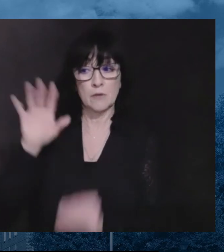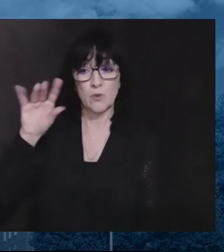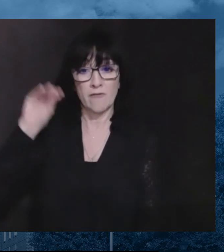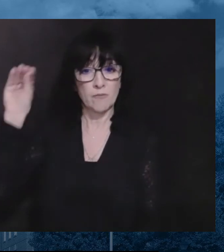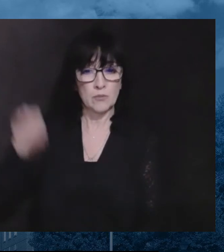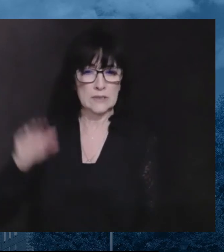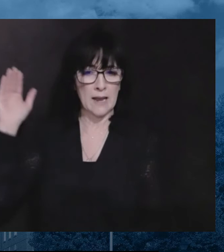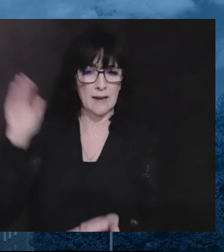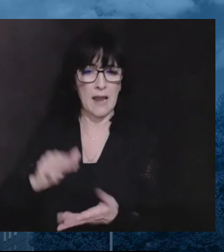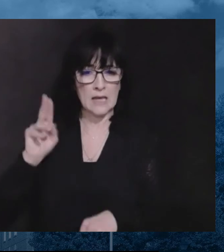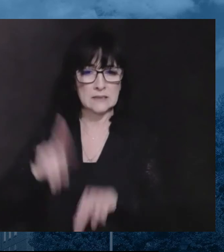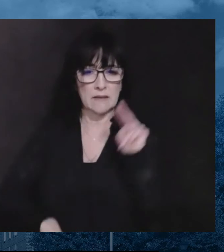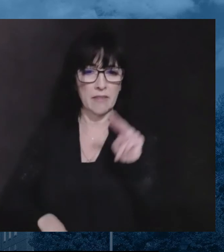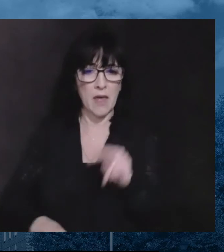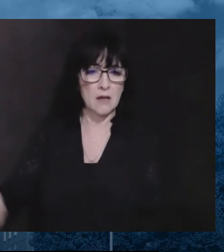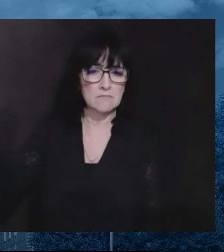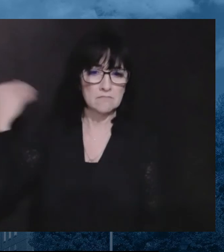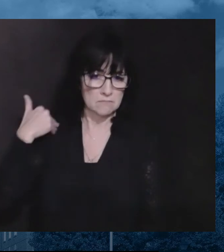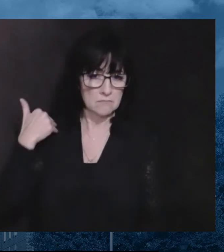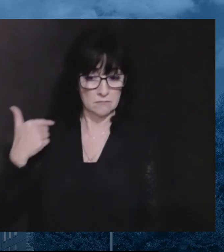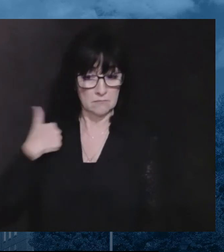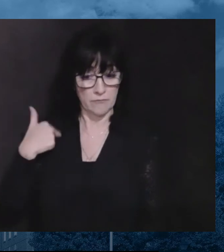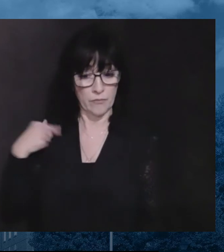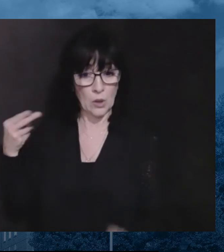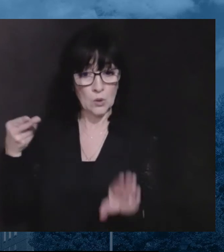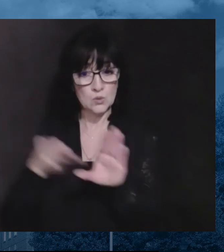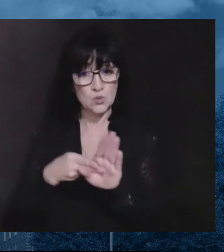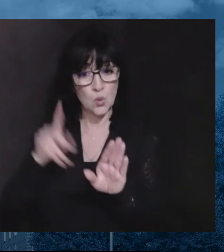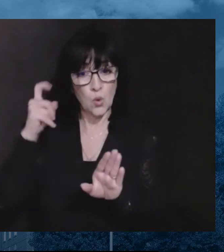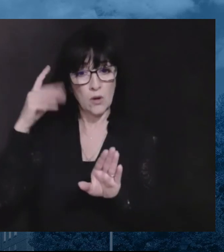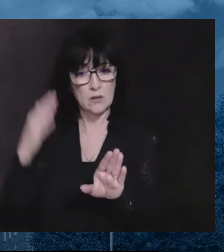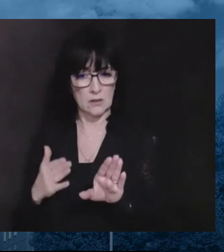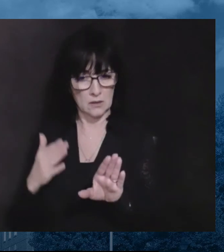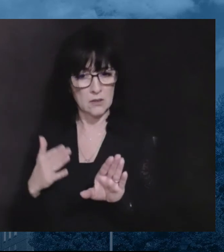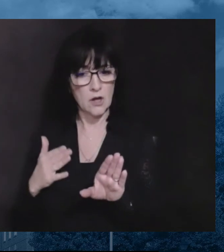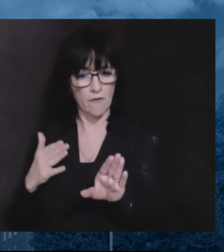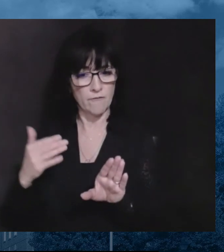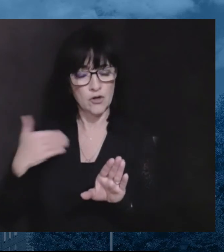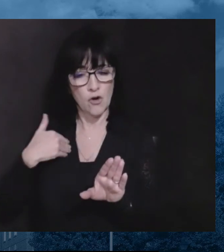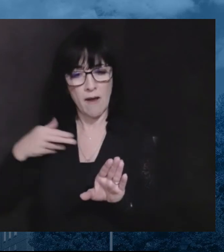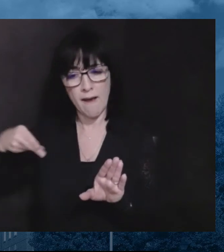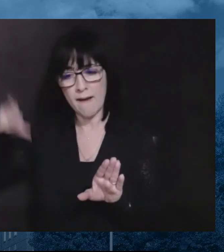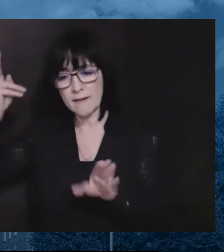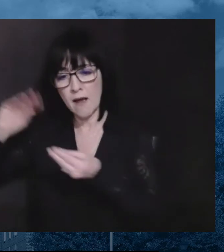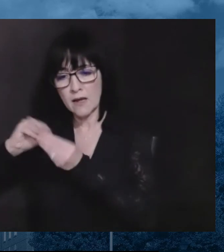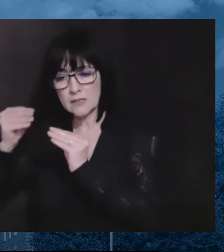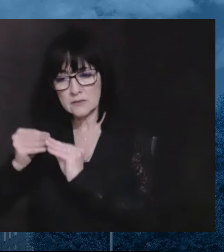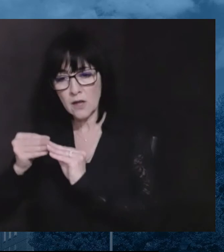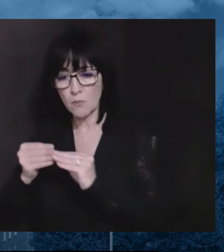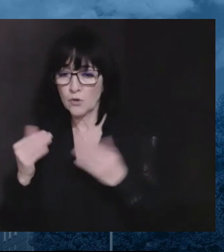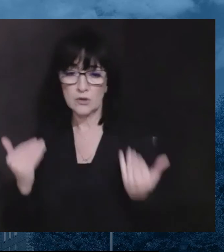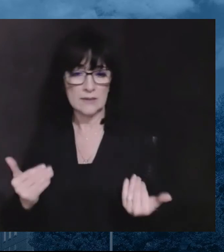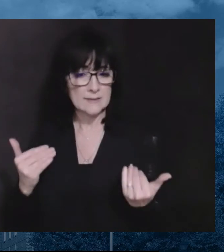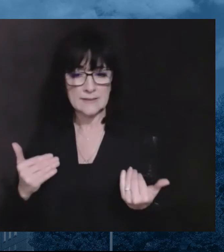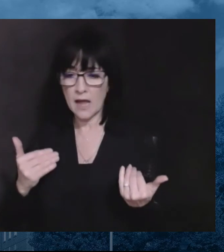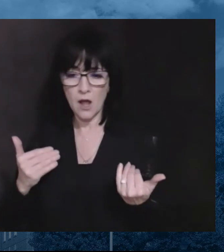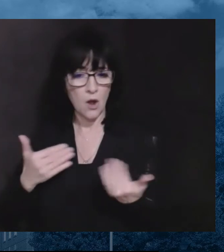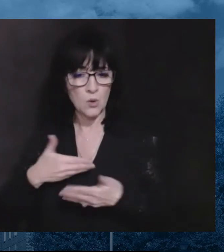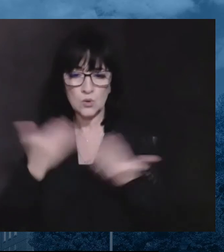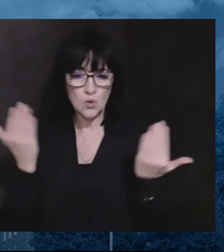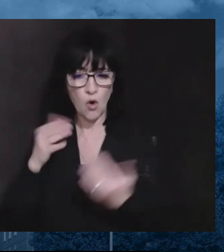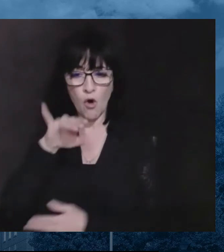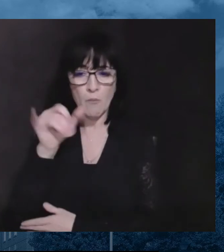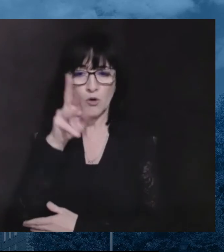office. Some of that is that we don't have jury trials, and so there are not cases moving through